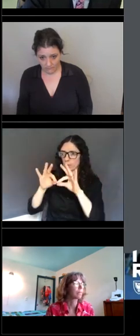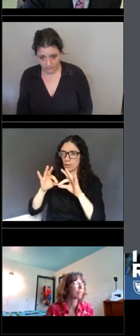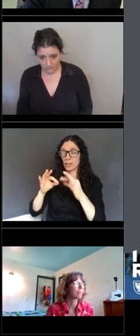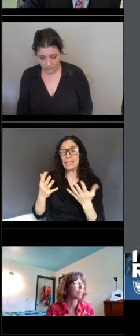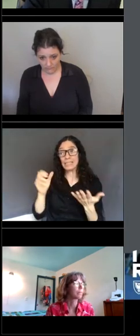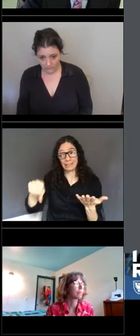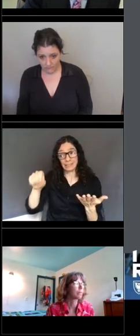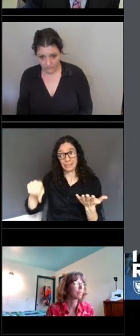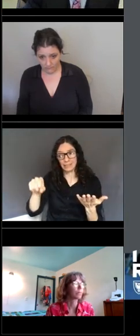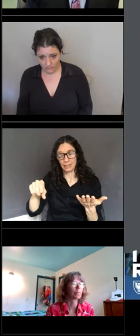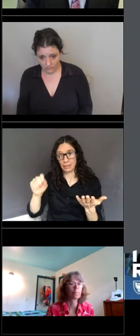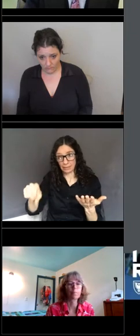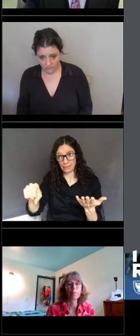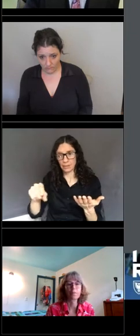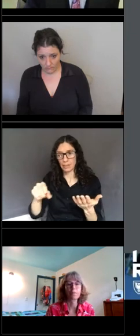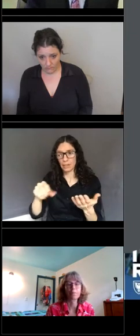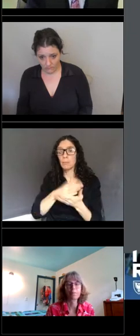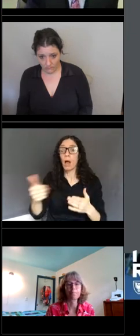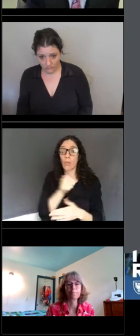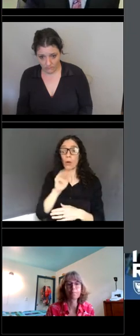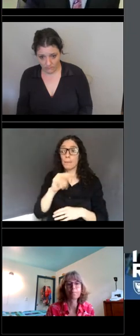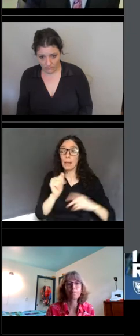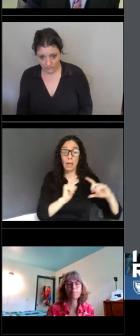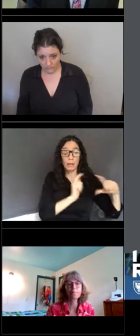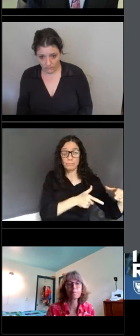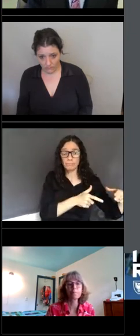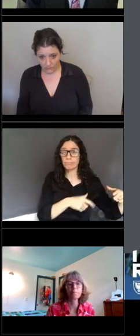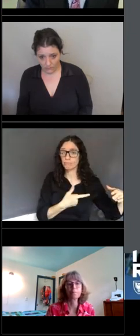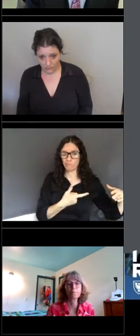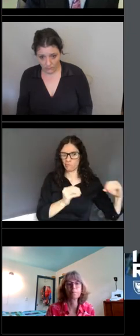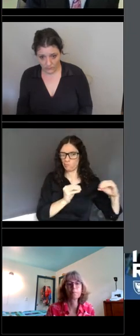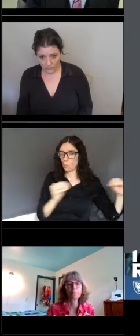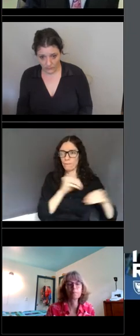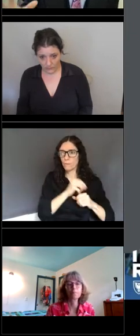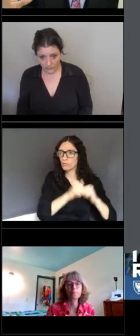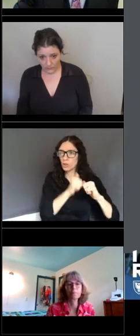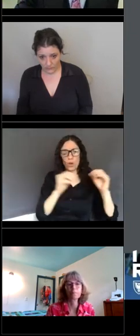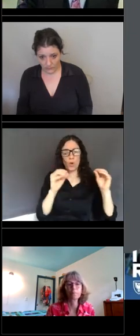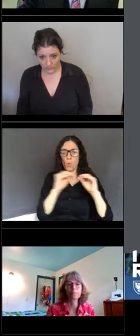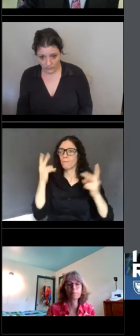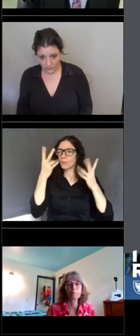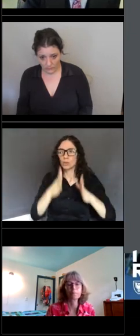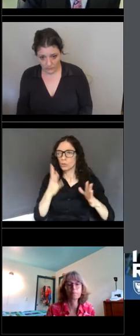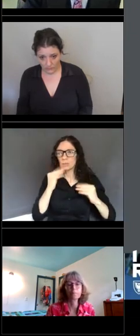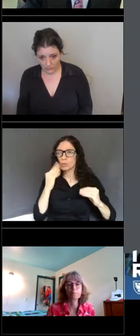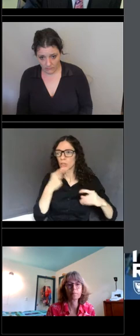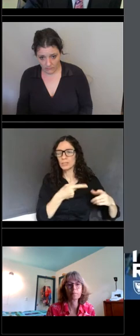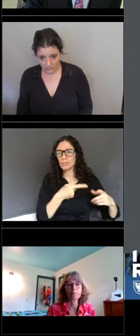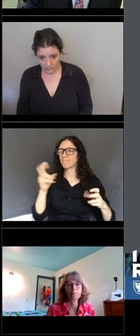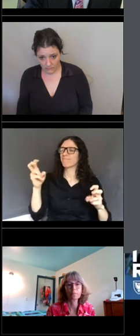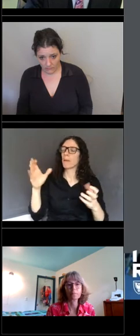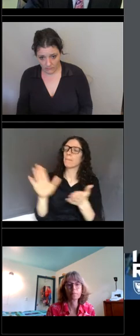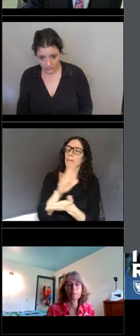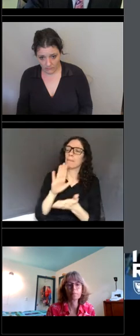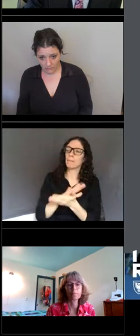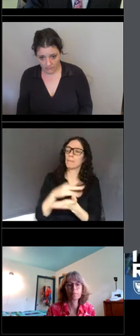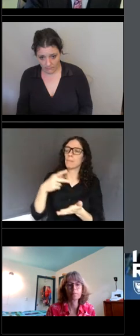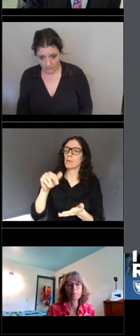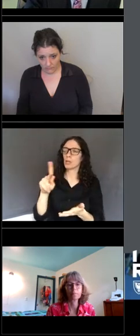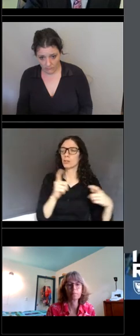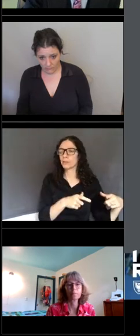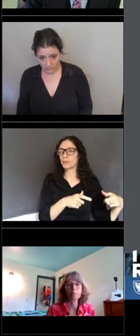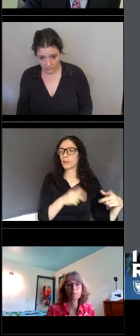of the other MPAs that just have, you know, no infrastructure set up, no visitor experiences and are just paper parks, ultimately, you know, do